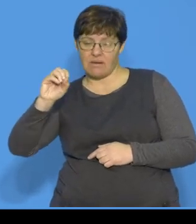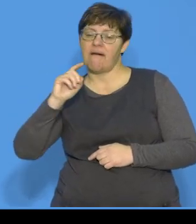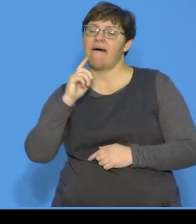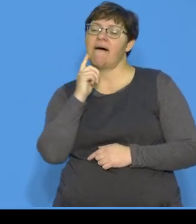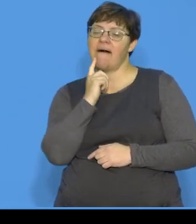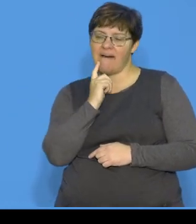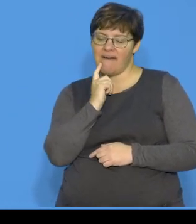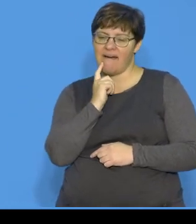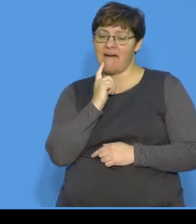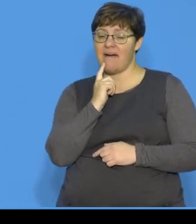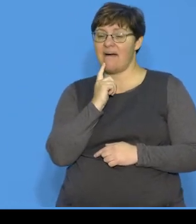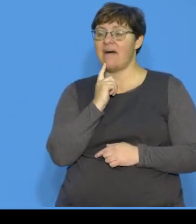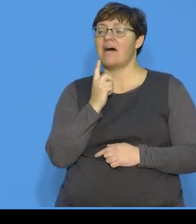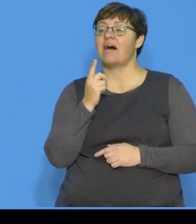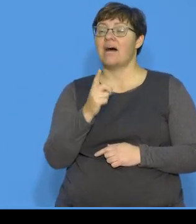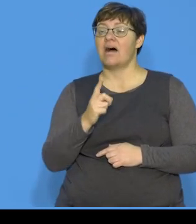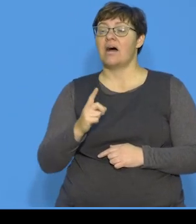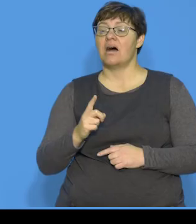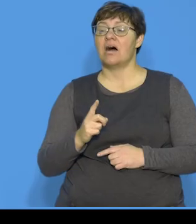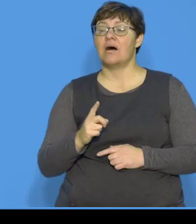original curve became